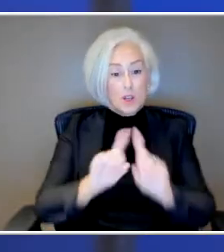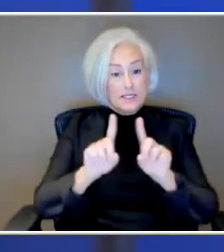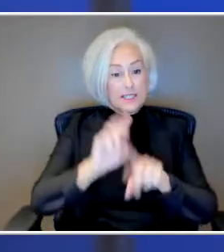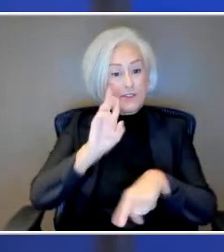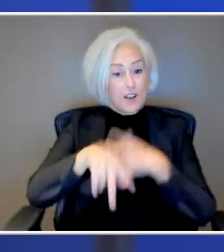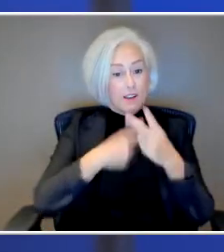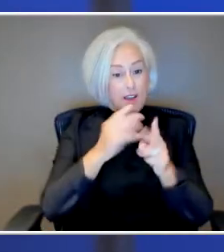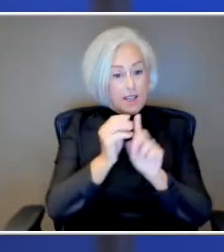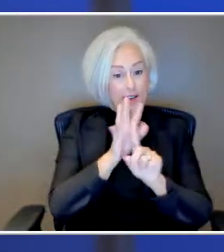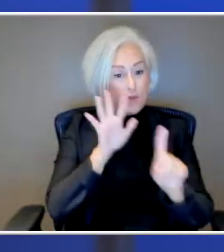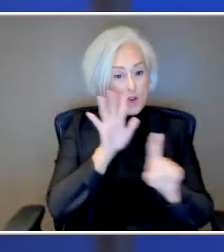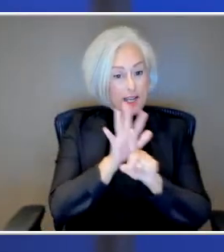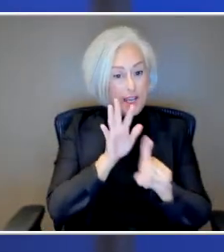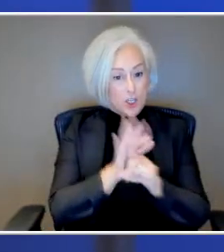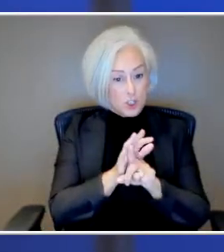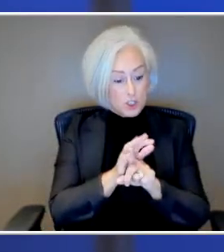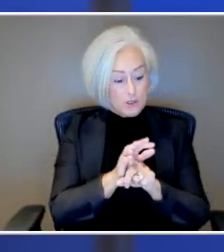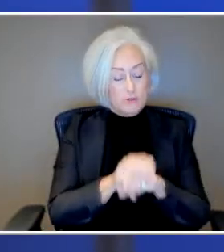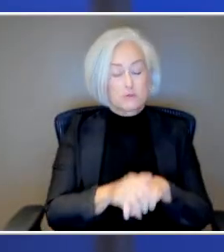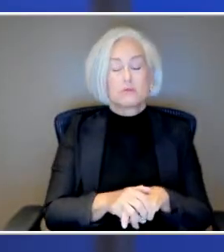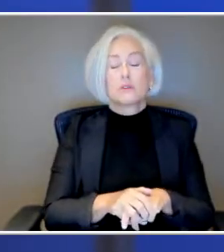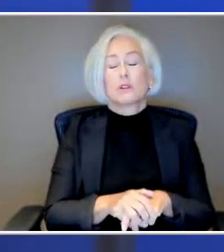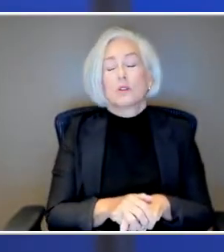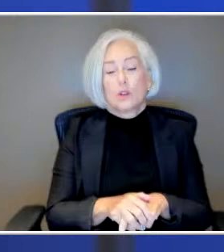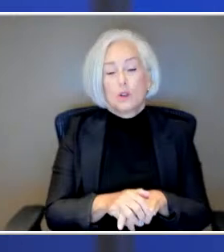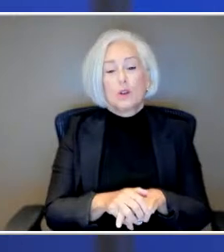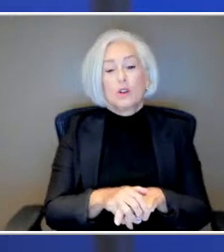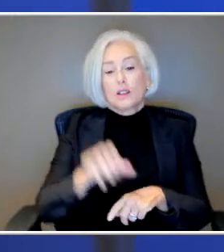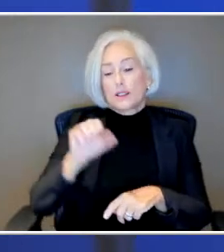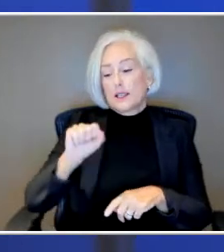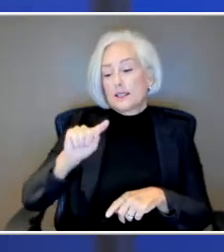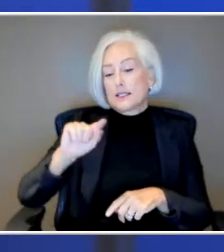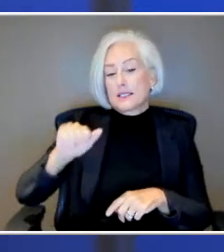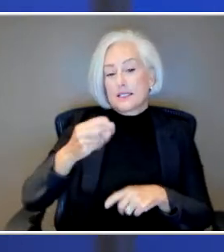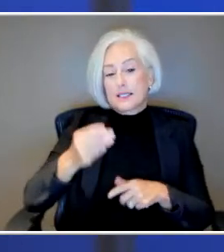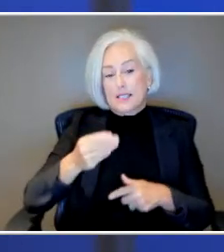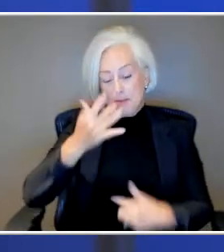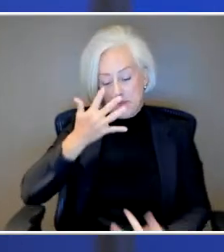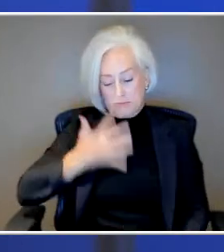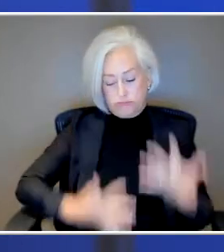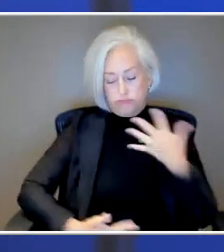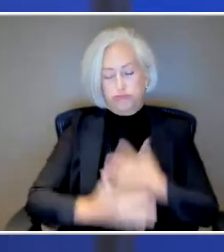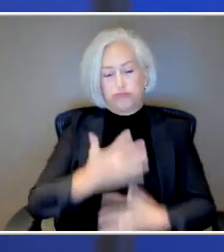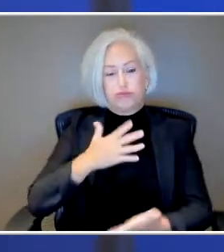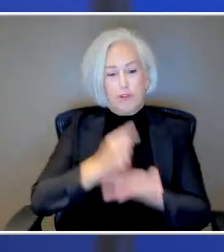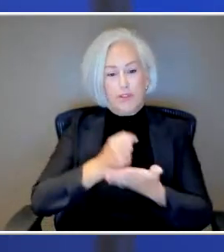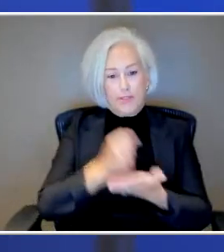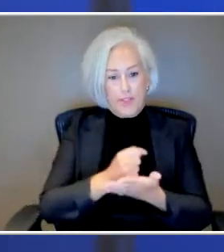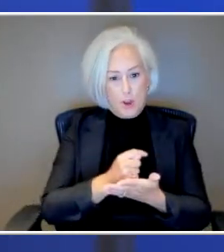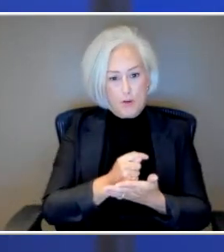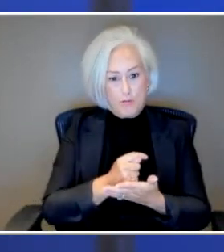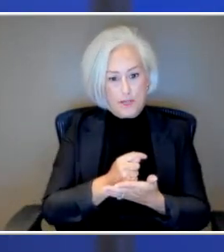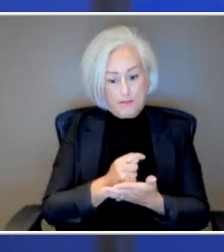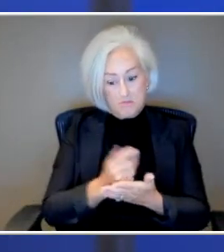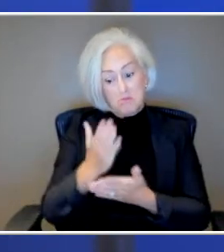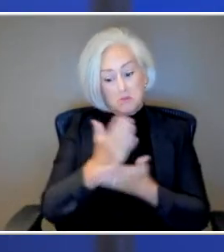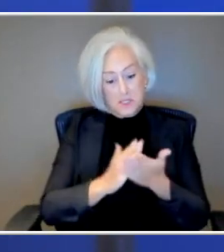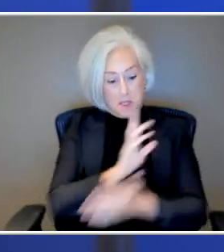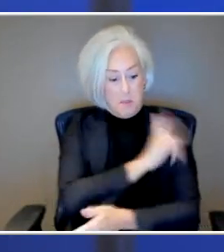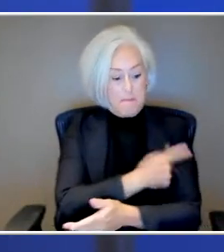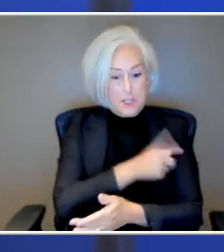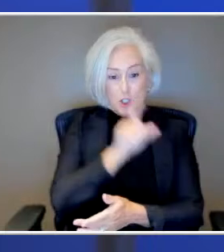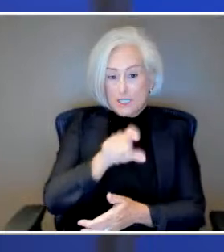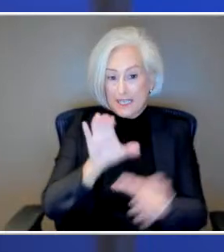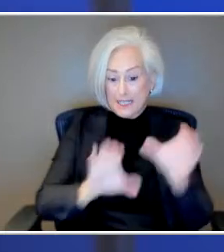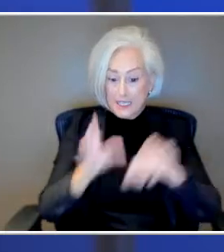have tailored the systemic therapy on some patients need chemotherapy, but not all do now, and how we can tailor